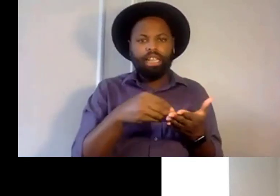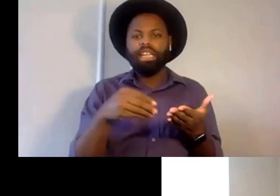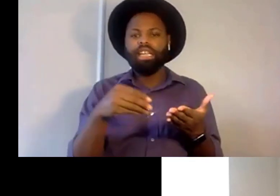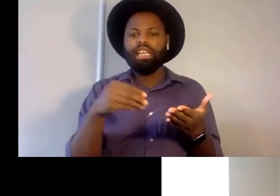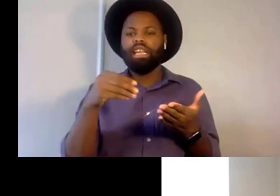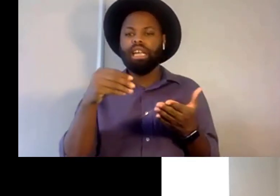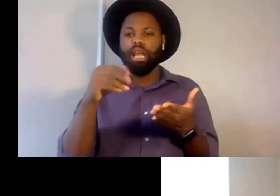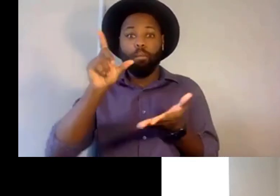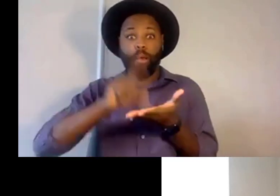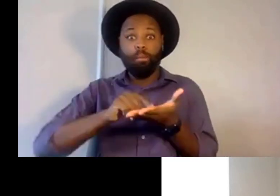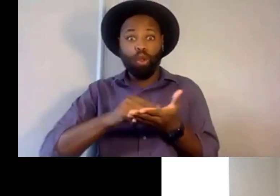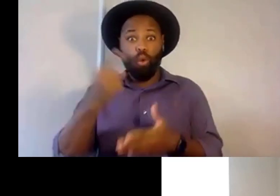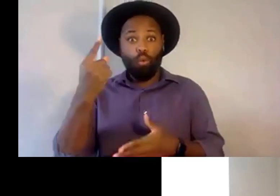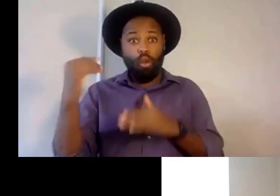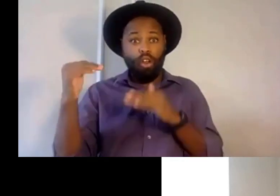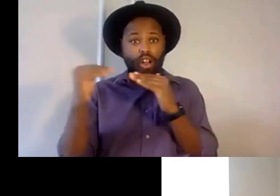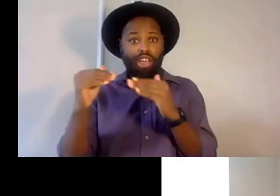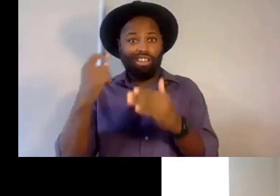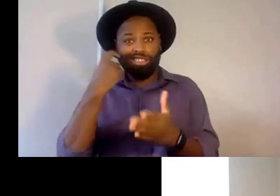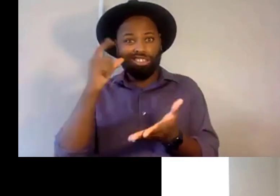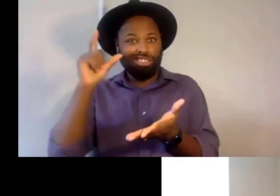just published a book. She had that grant